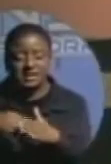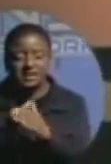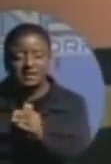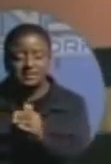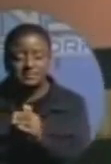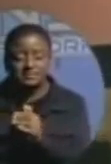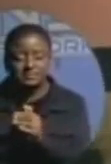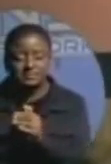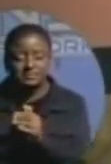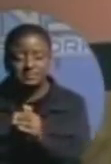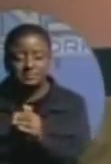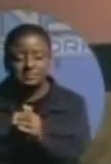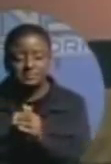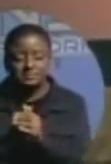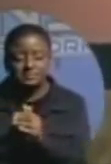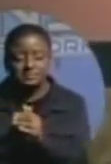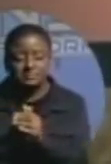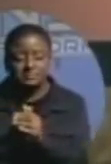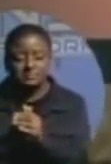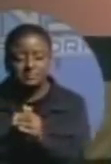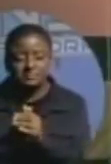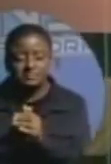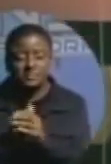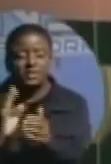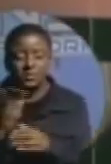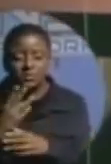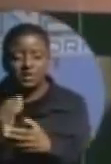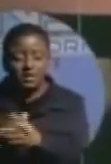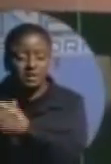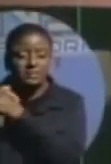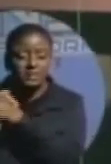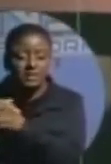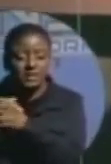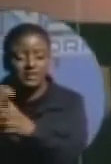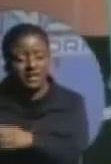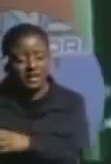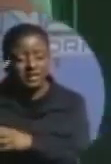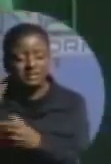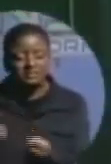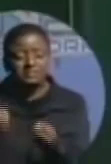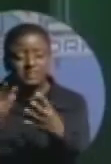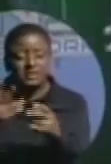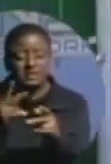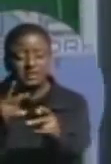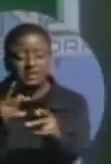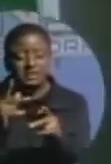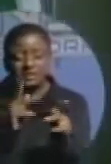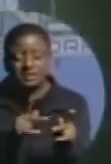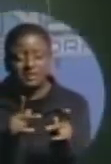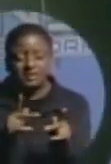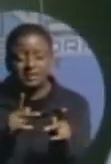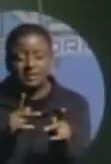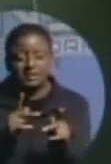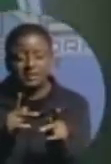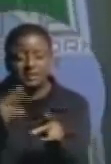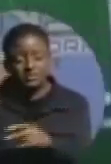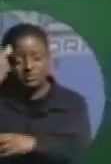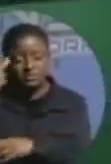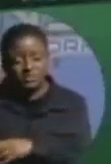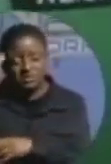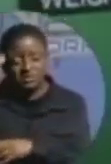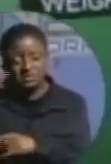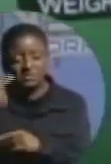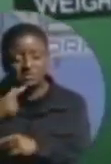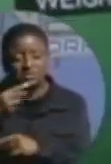All my life, I've been playing outdoor basketball. We applaud the idea of a multi-purpose gymnasium that convert to